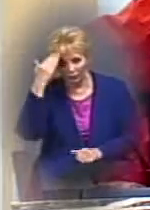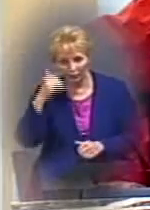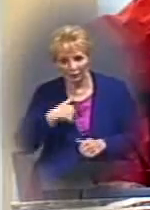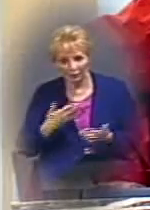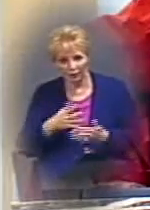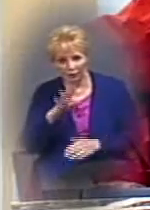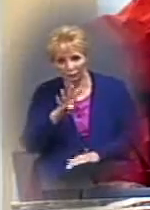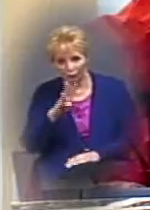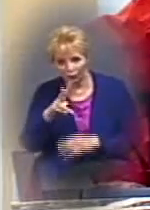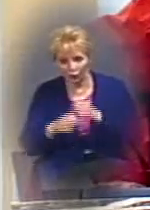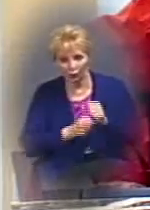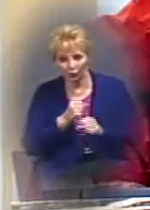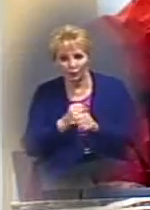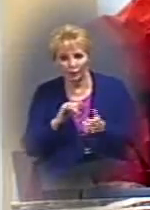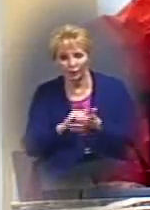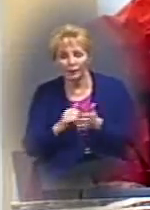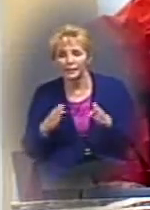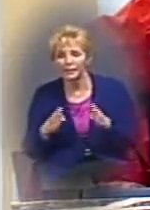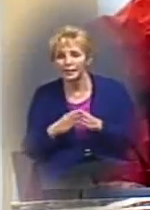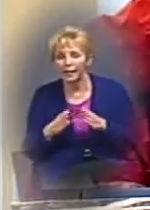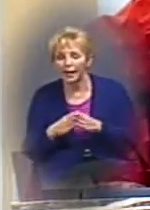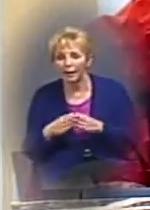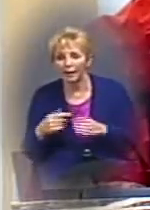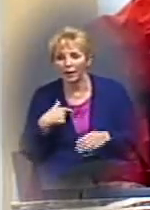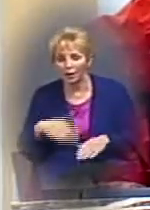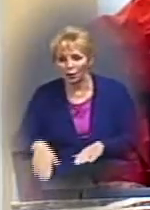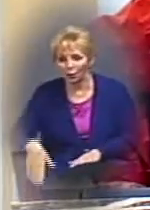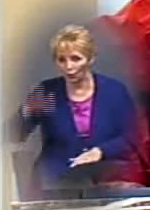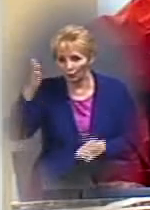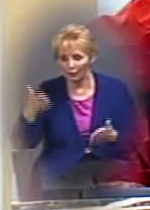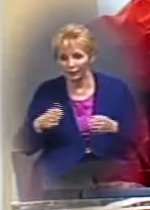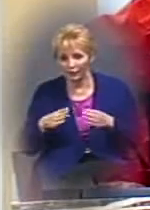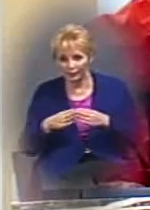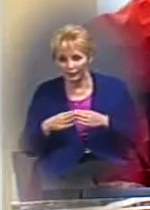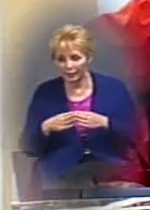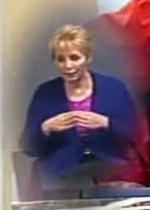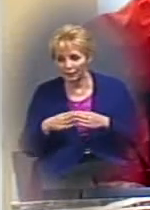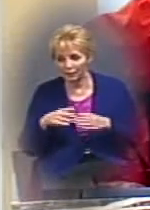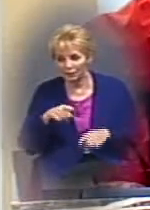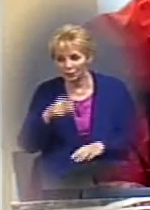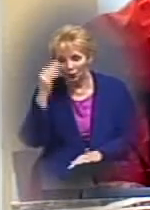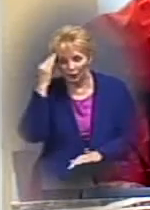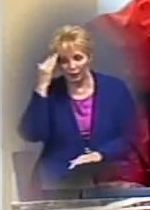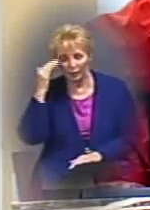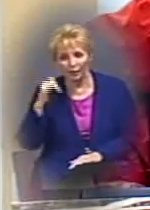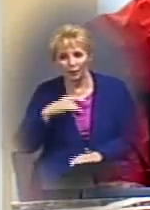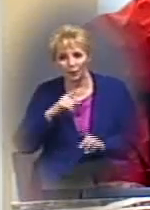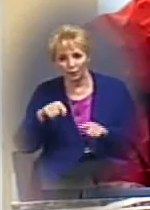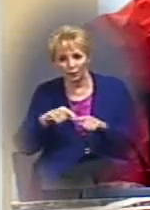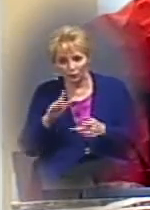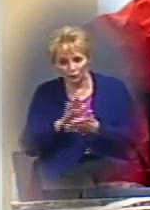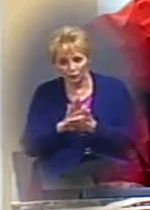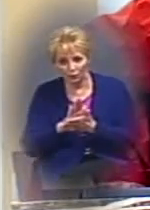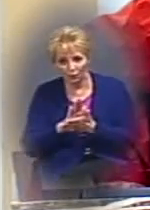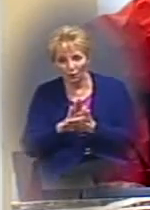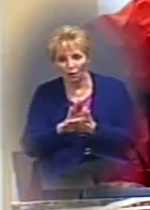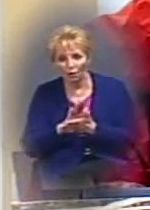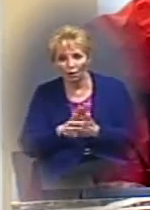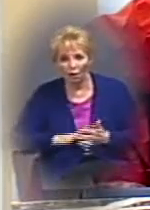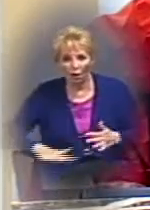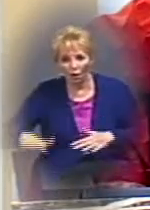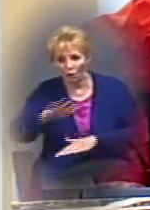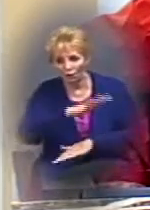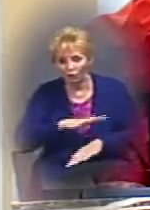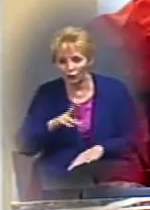here 42 years in this town. I grew up in this town, so just so you know, I went to school all over the